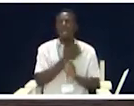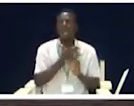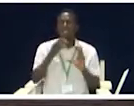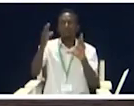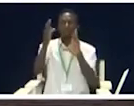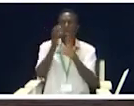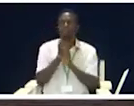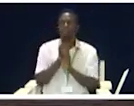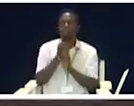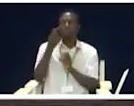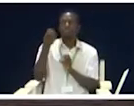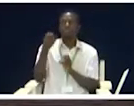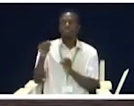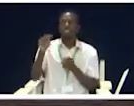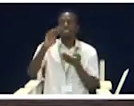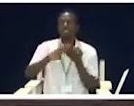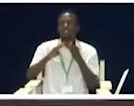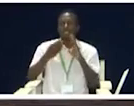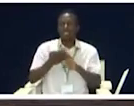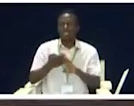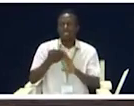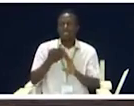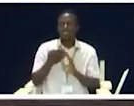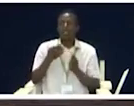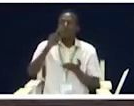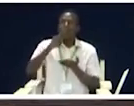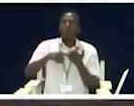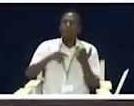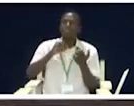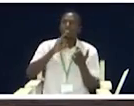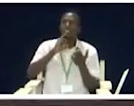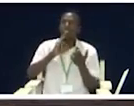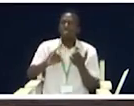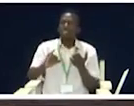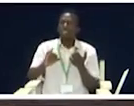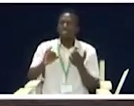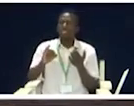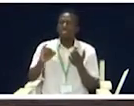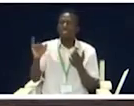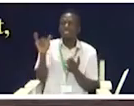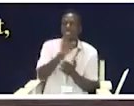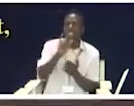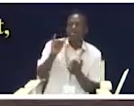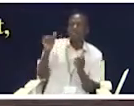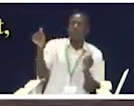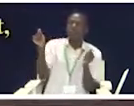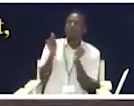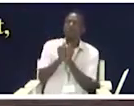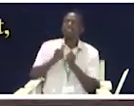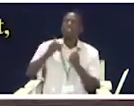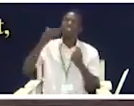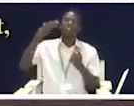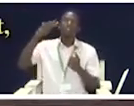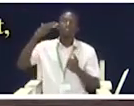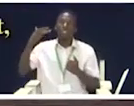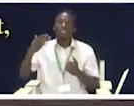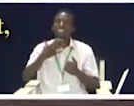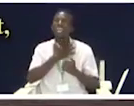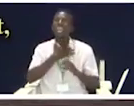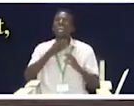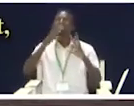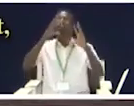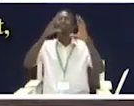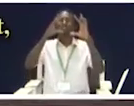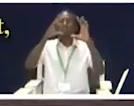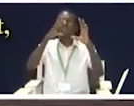structural engineers in the house this evening, please, what is the correlation between noise and trumpets and the wall of Jericho falling